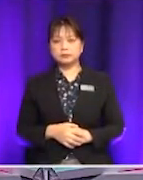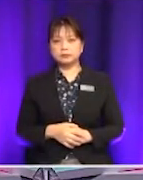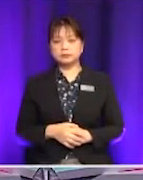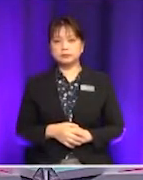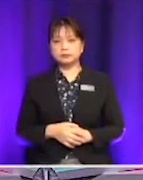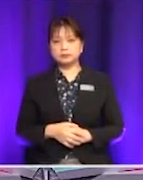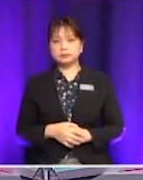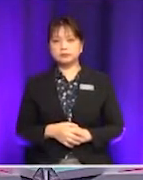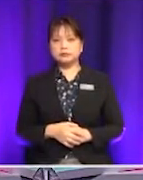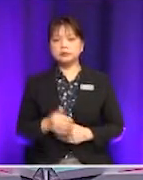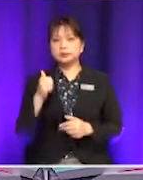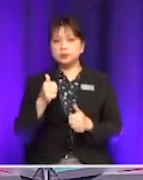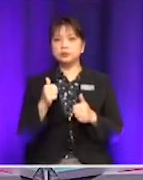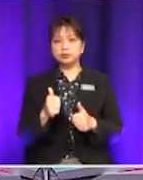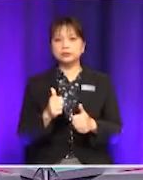good job, people.